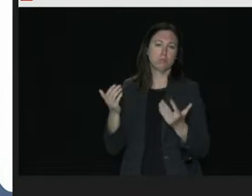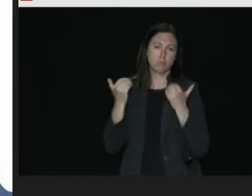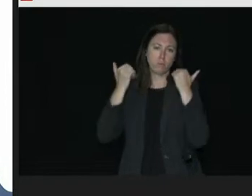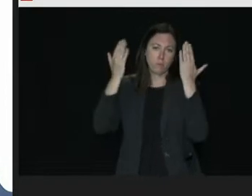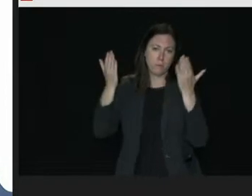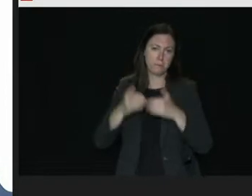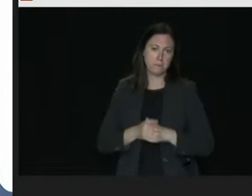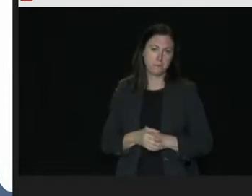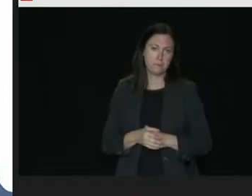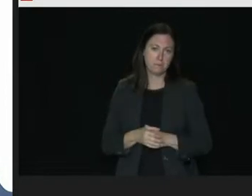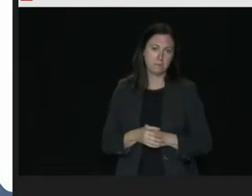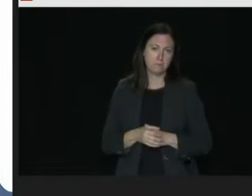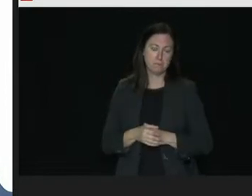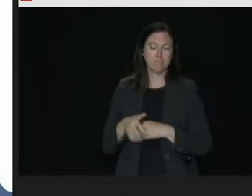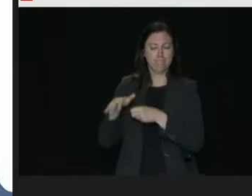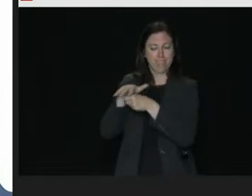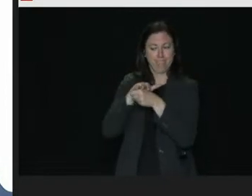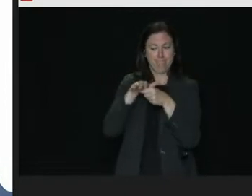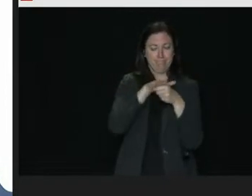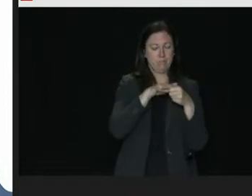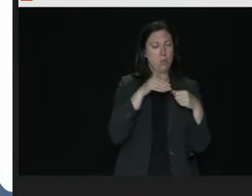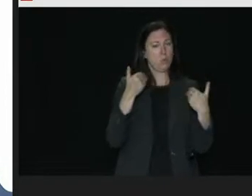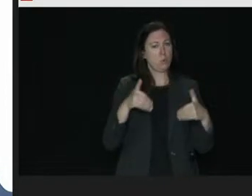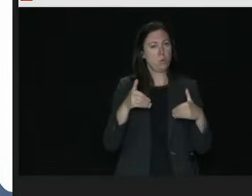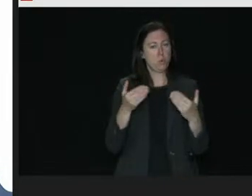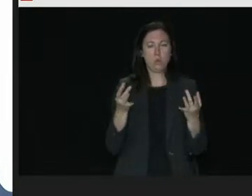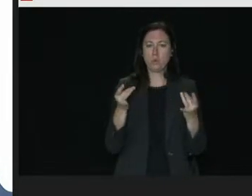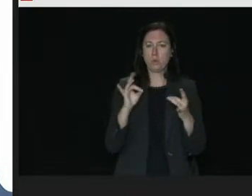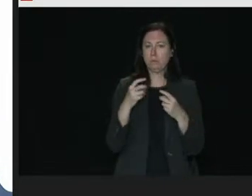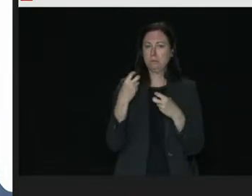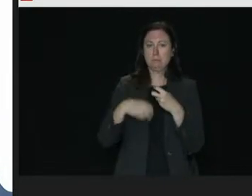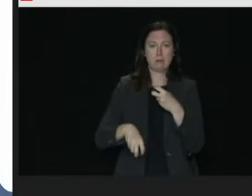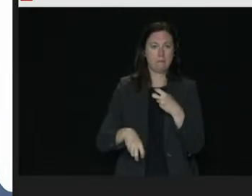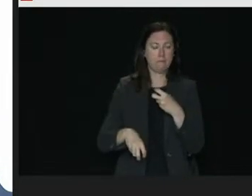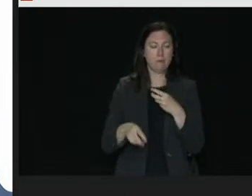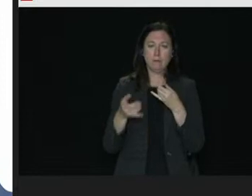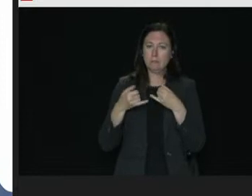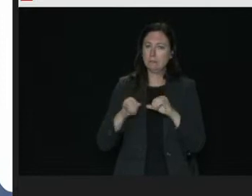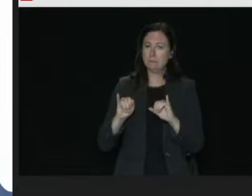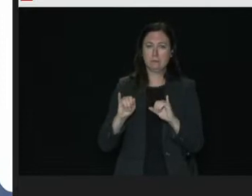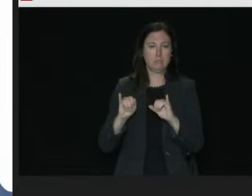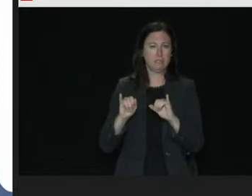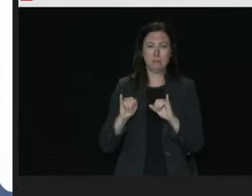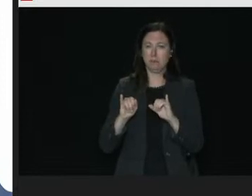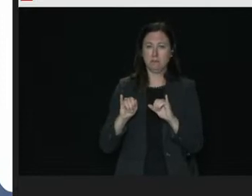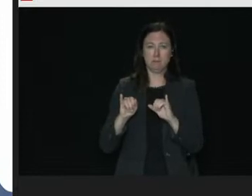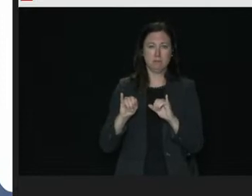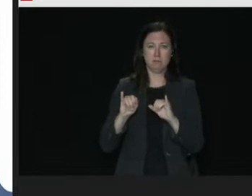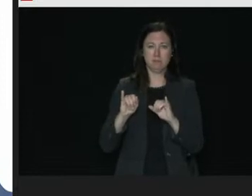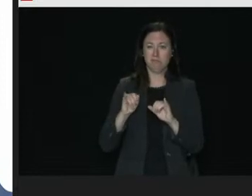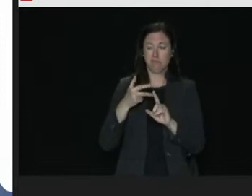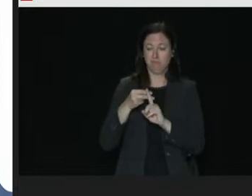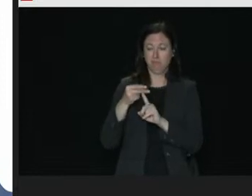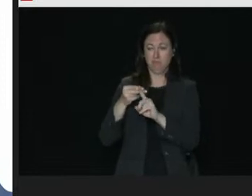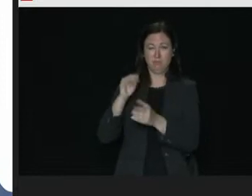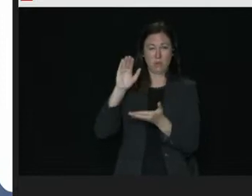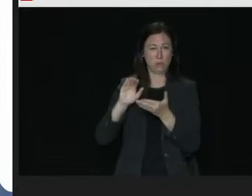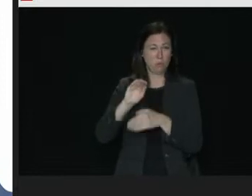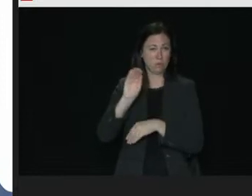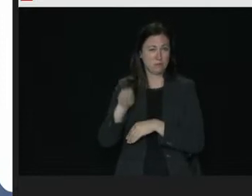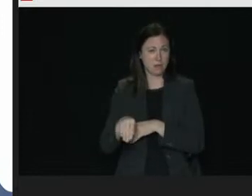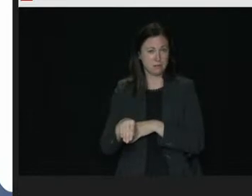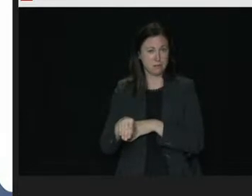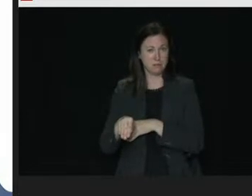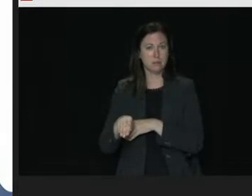These regions are in a challenging position of having still too low vaccination coverage with ongoing